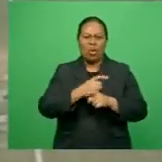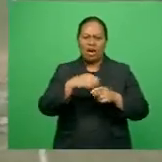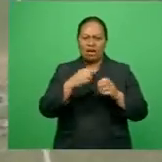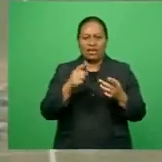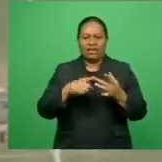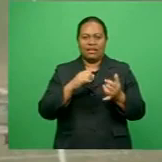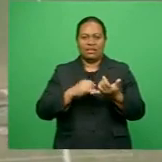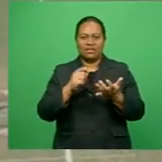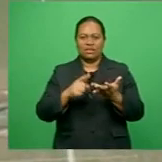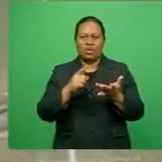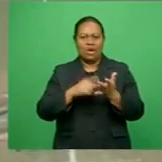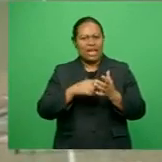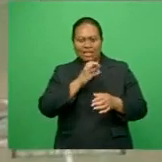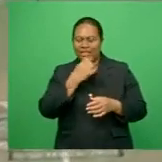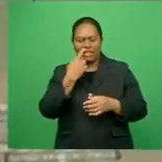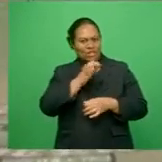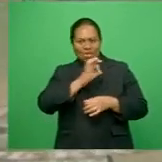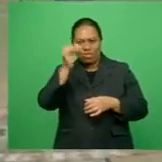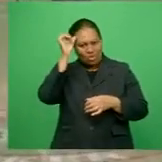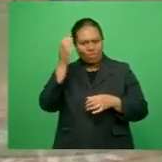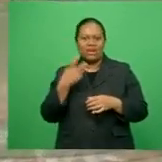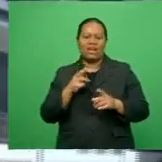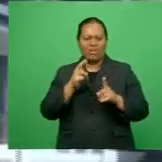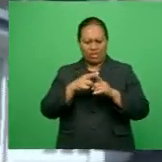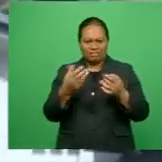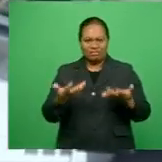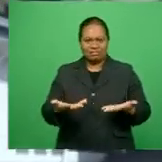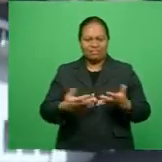expect to come this far during the competition.